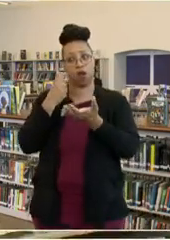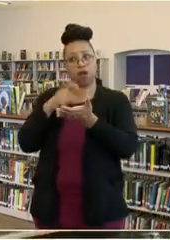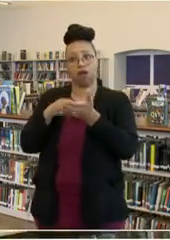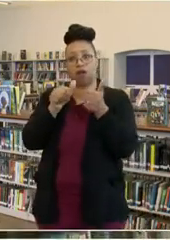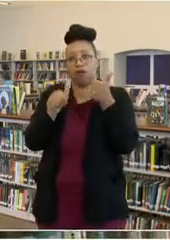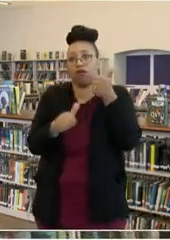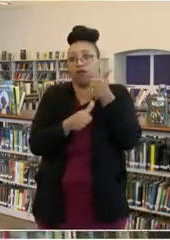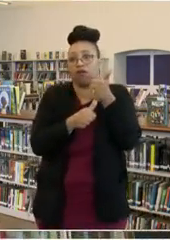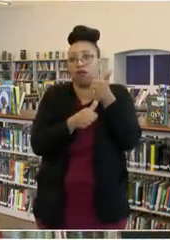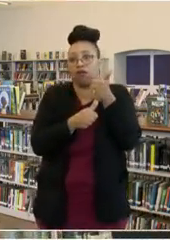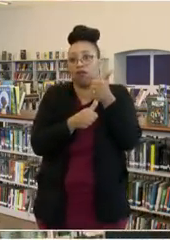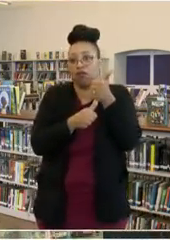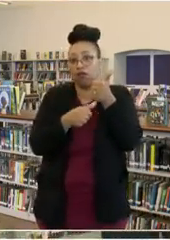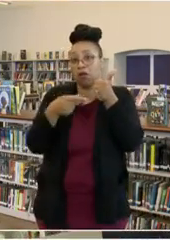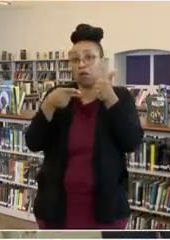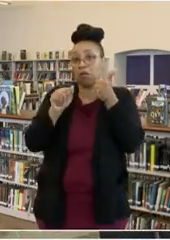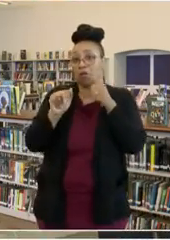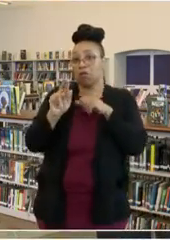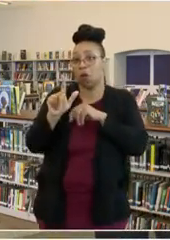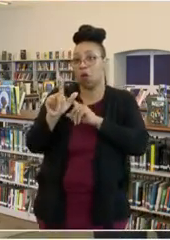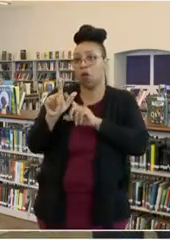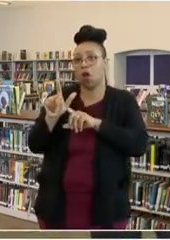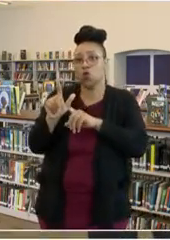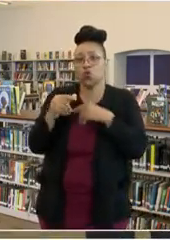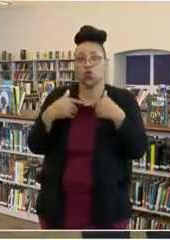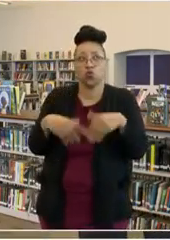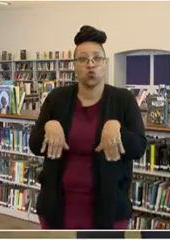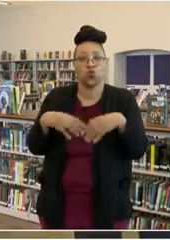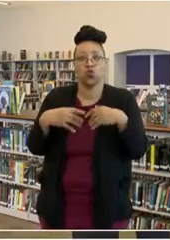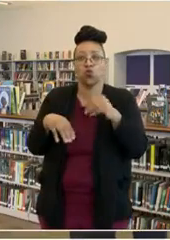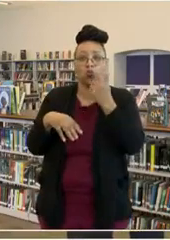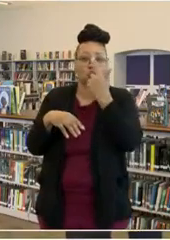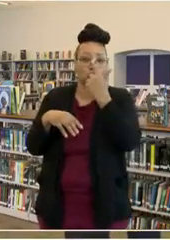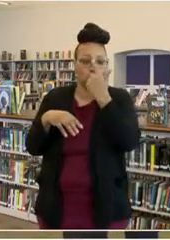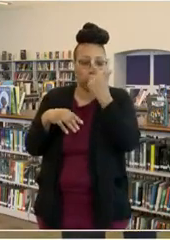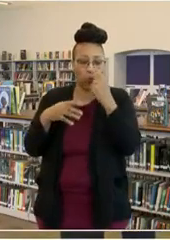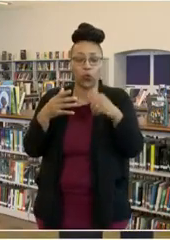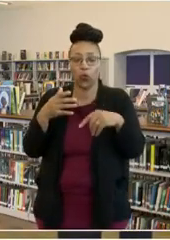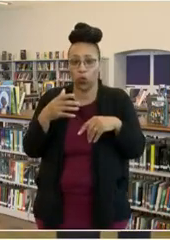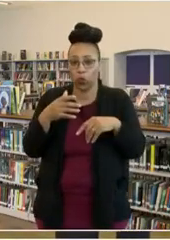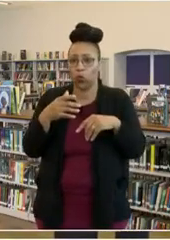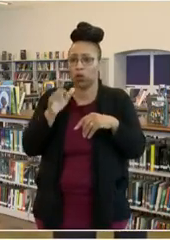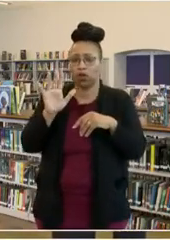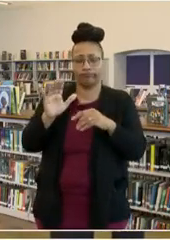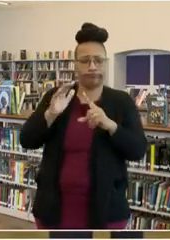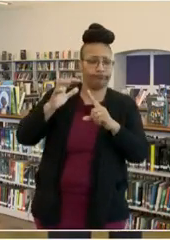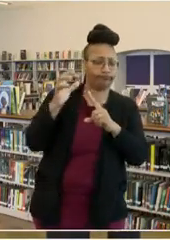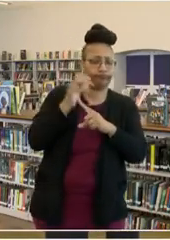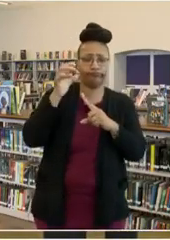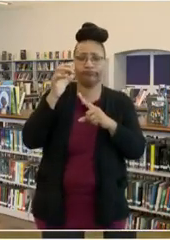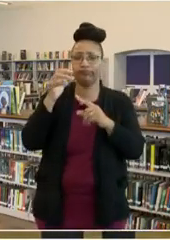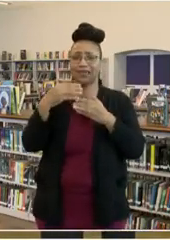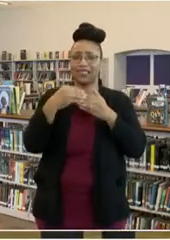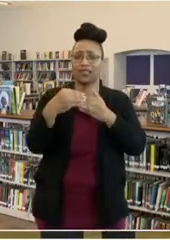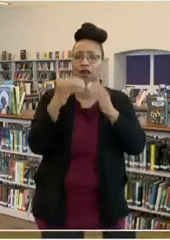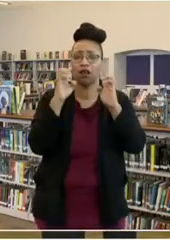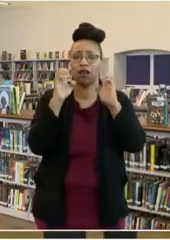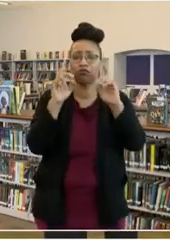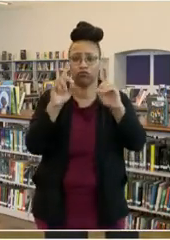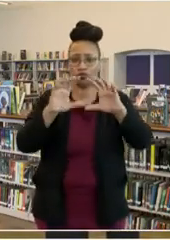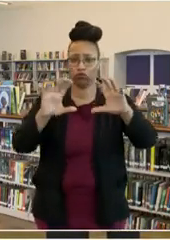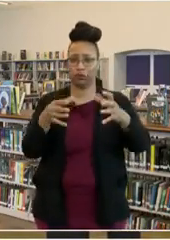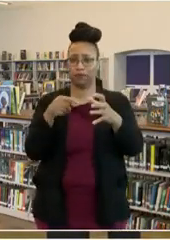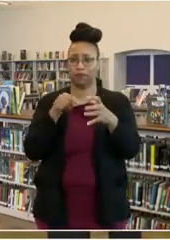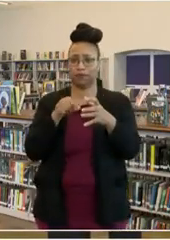public education team. And I want everybody to recognize that our system works